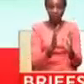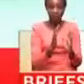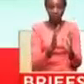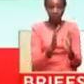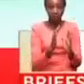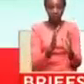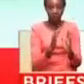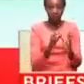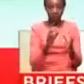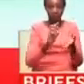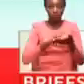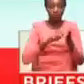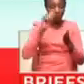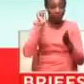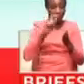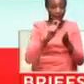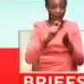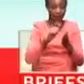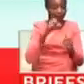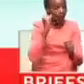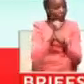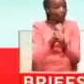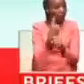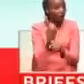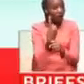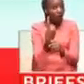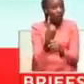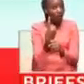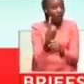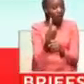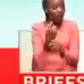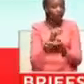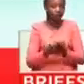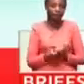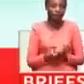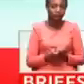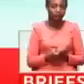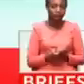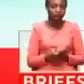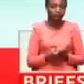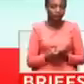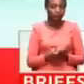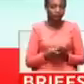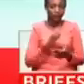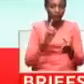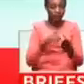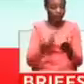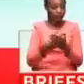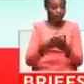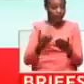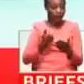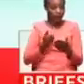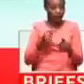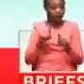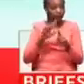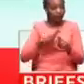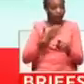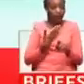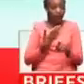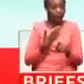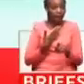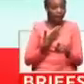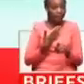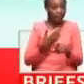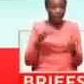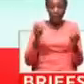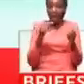so she has to see it for herself. I think a lot of the things I've been speaking about, she hasn't seen it, so she hasn't